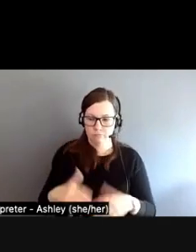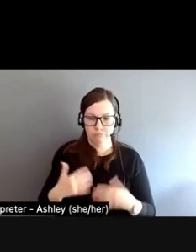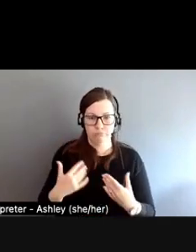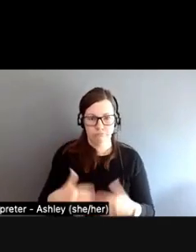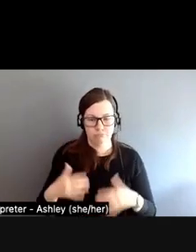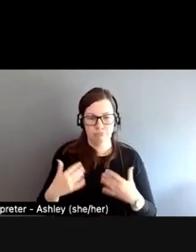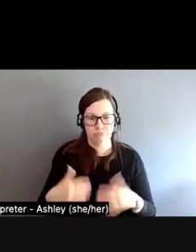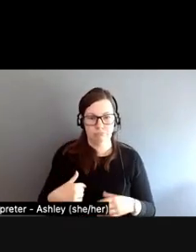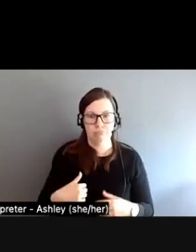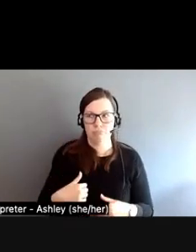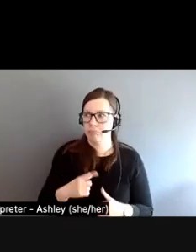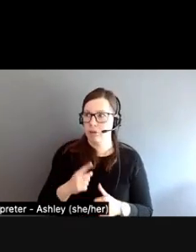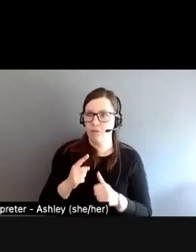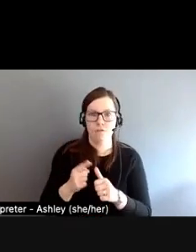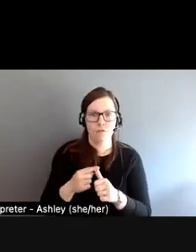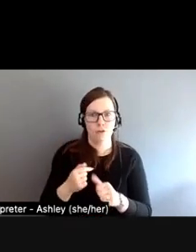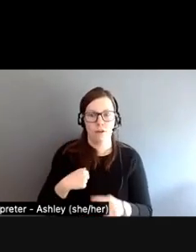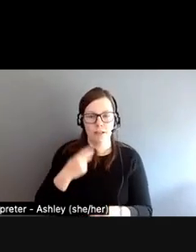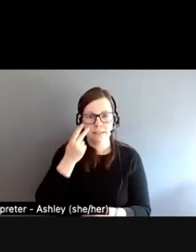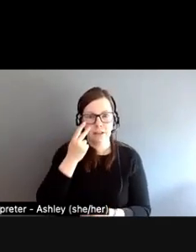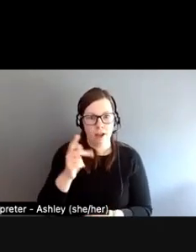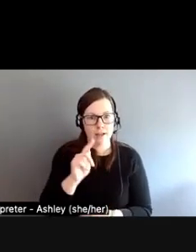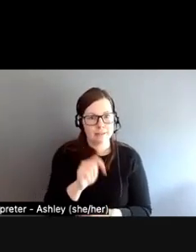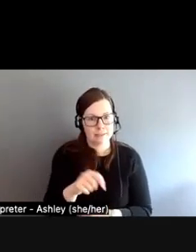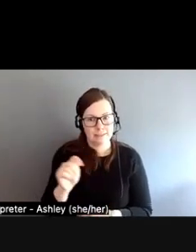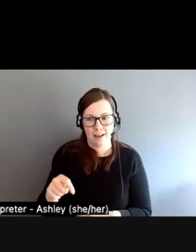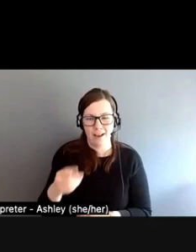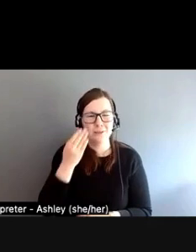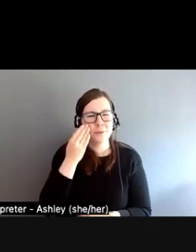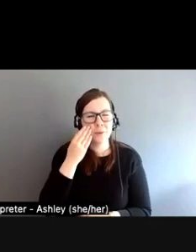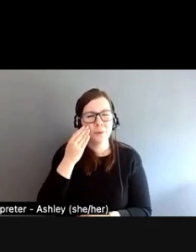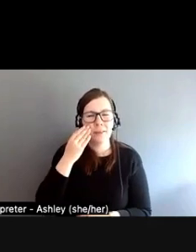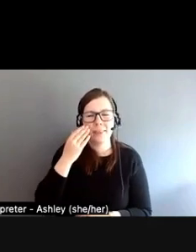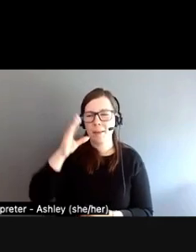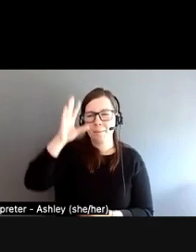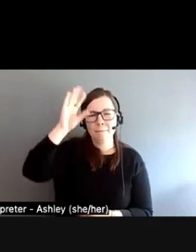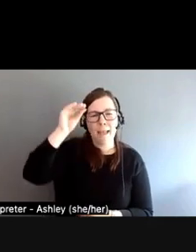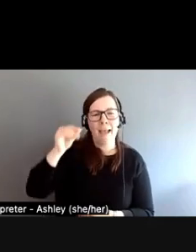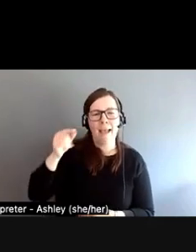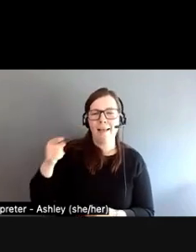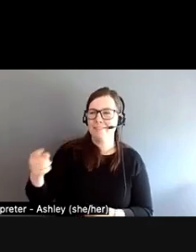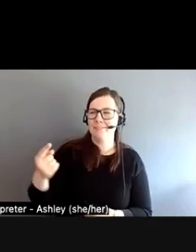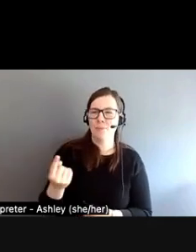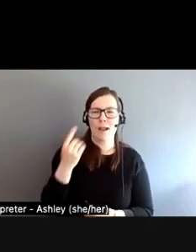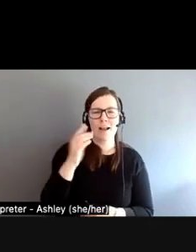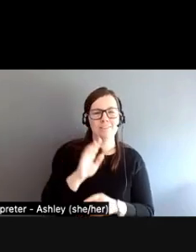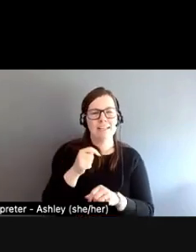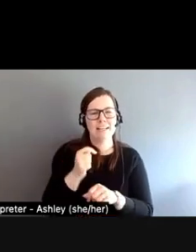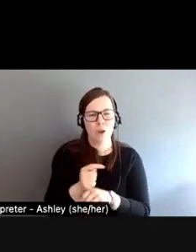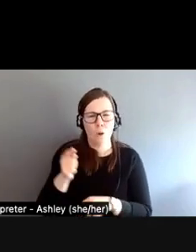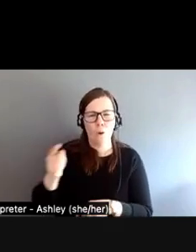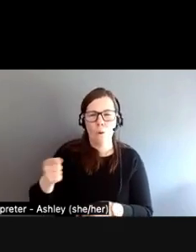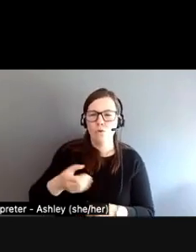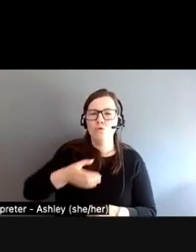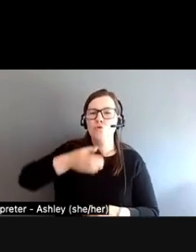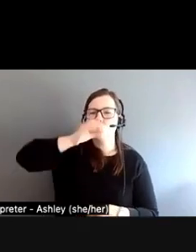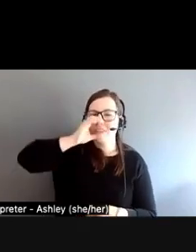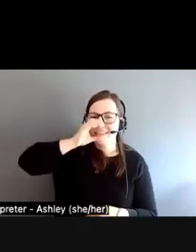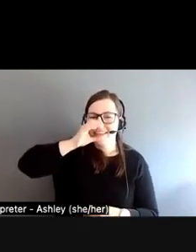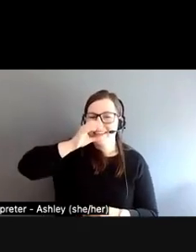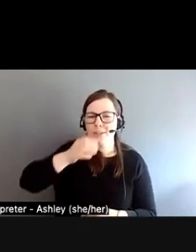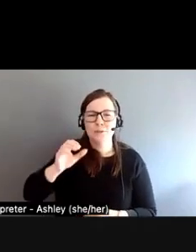that guy had done that video with the cranberry juice and the Fleetwood Mac song. And yeah. So everybody was,